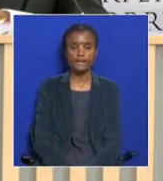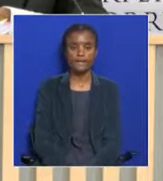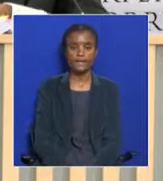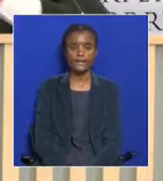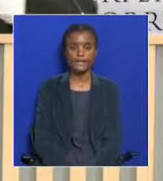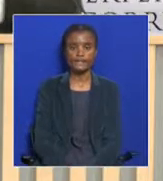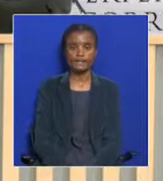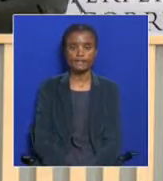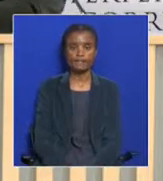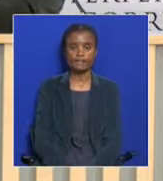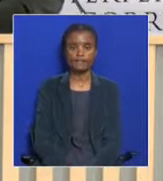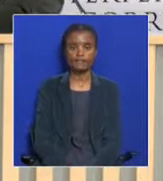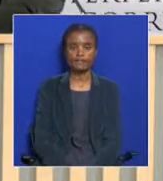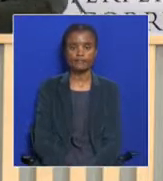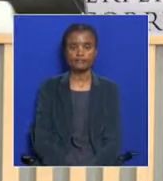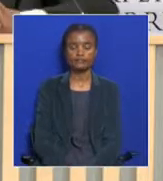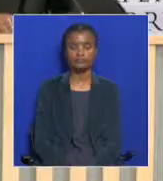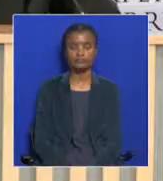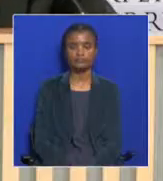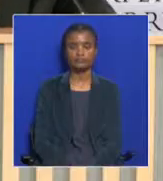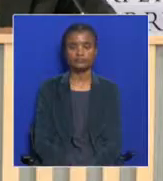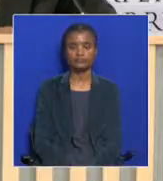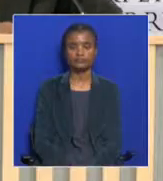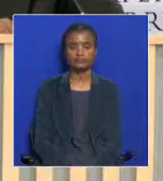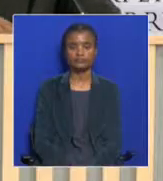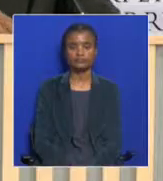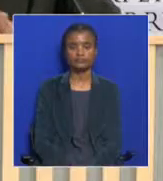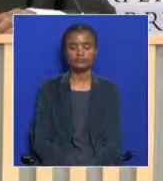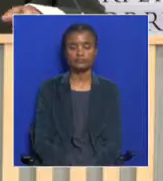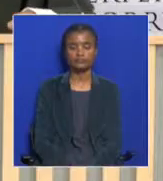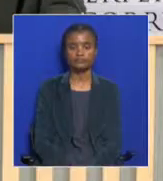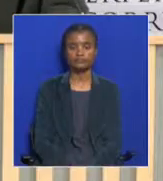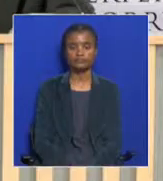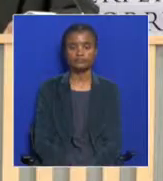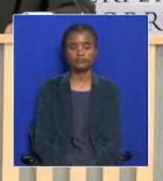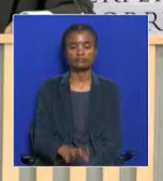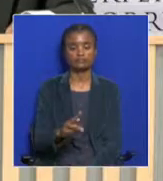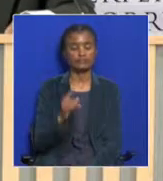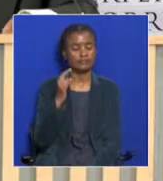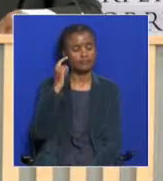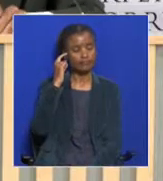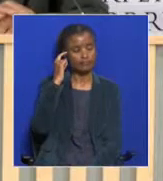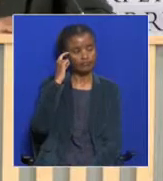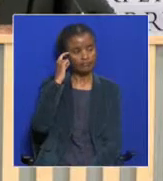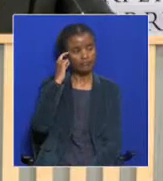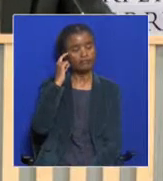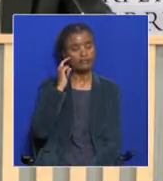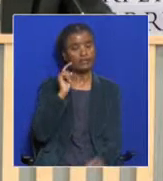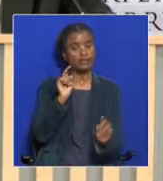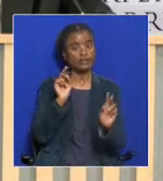I think we're not moving off topic, but slightly.